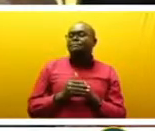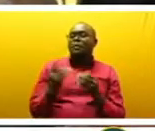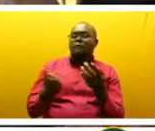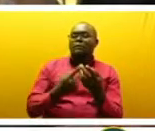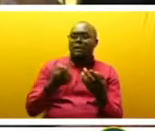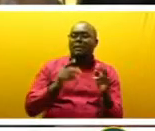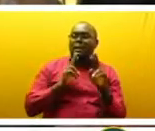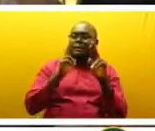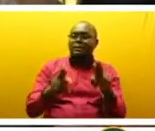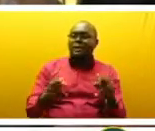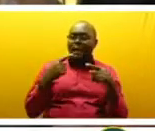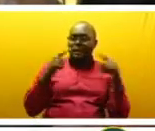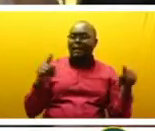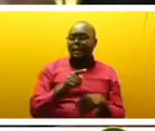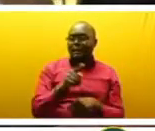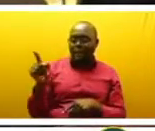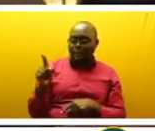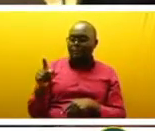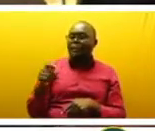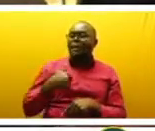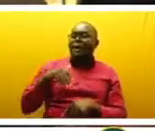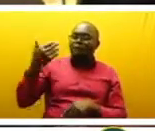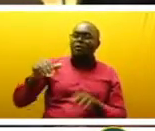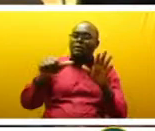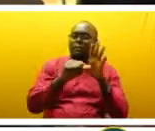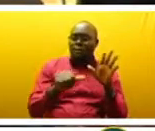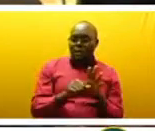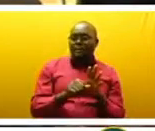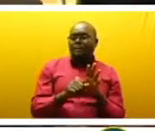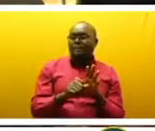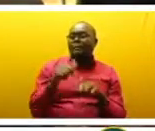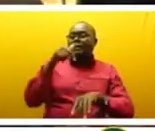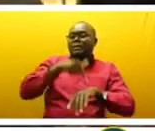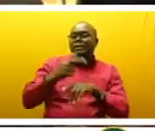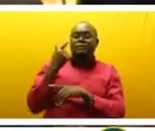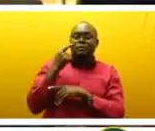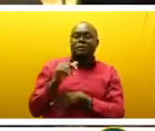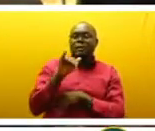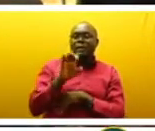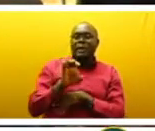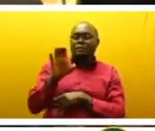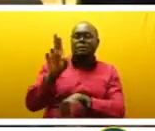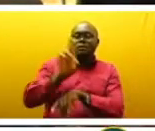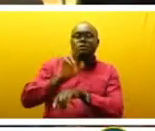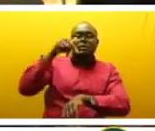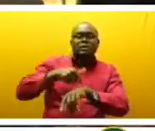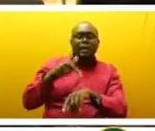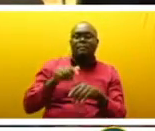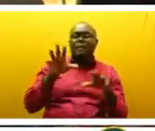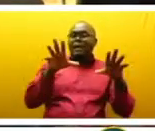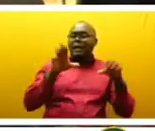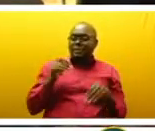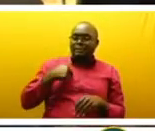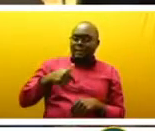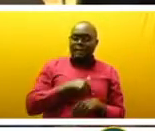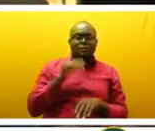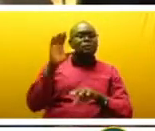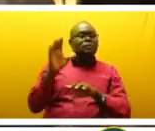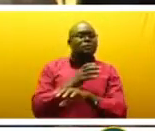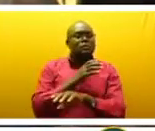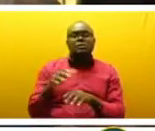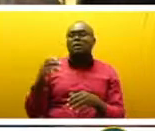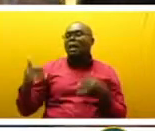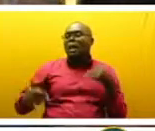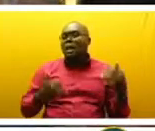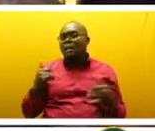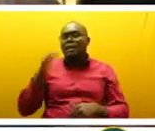and declaring them, that there's always a problem. When we could see the IEBC spending more time entertaining us with their music, instead